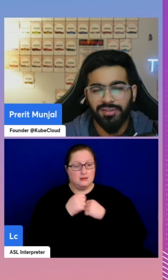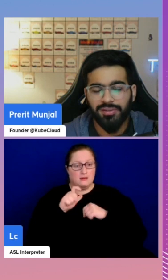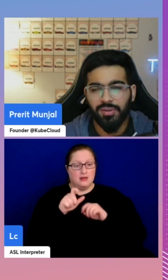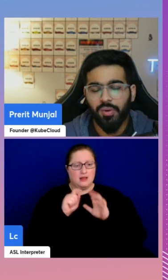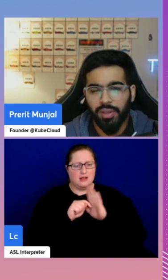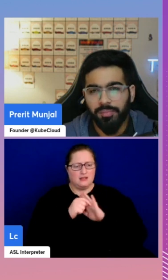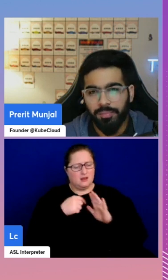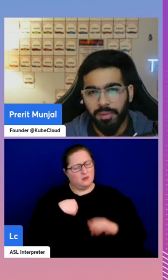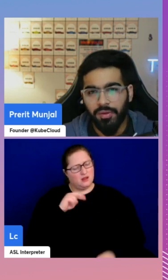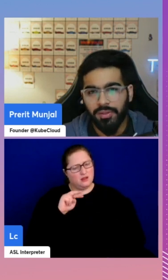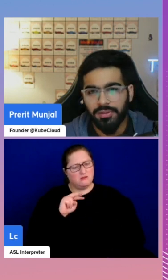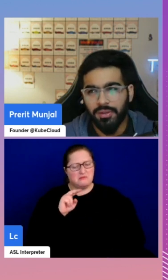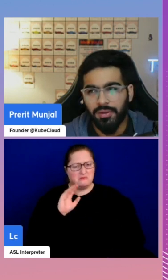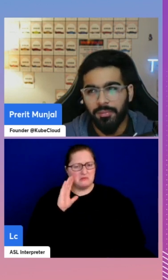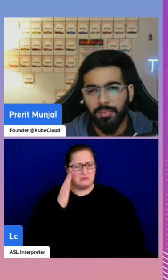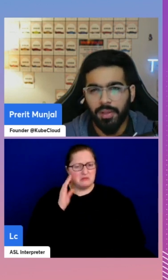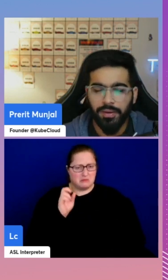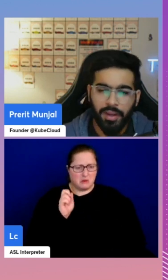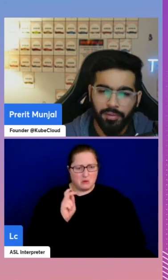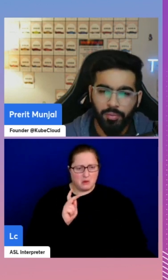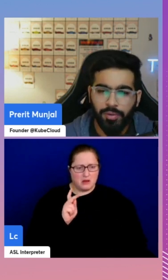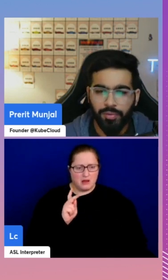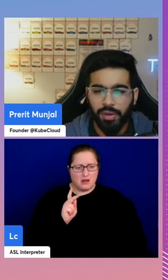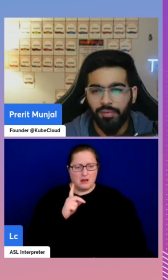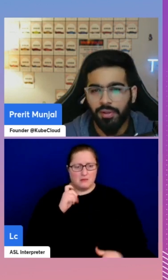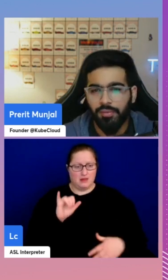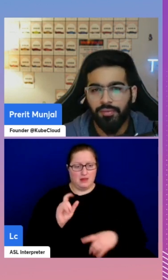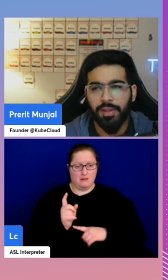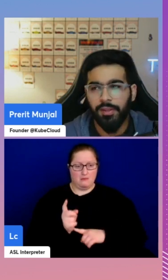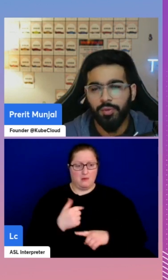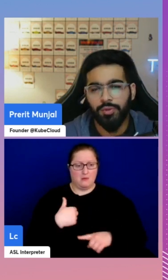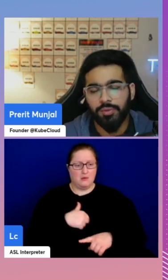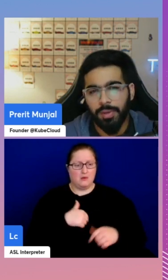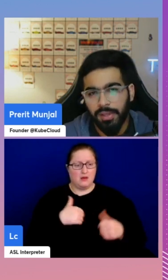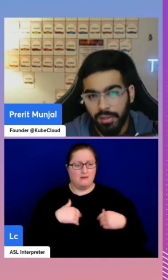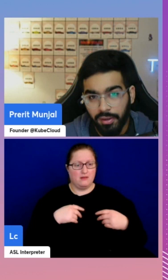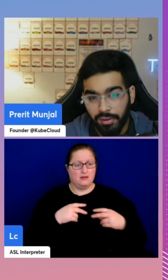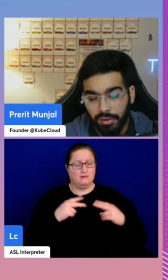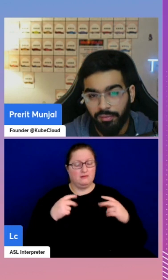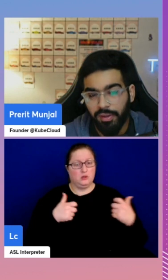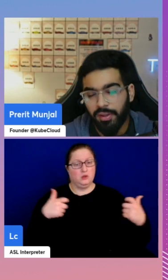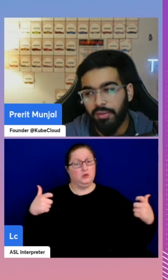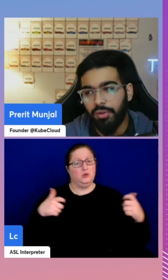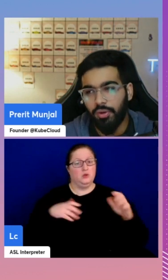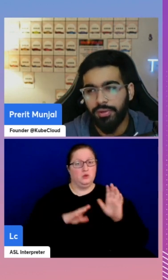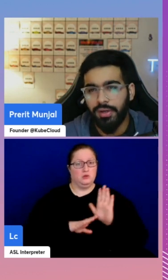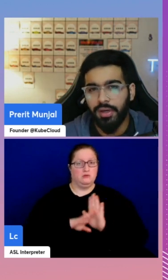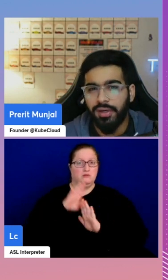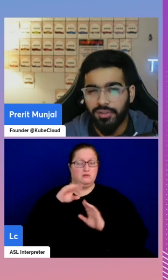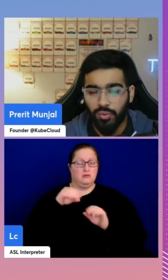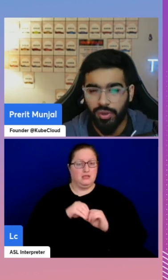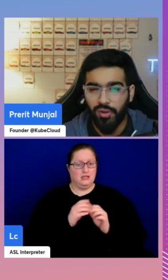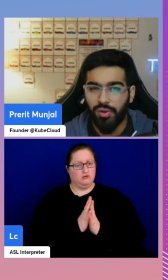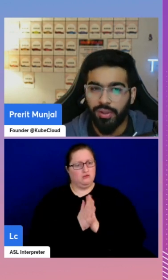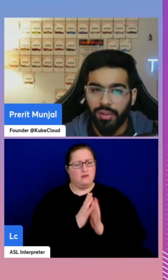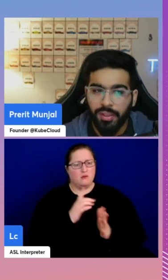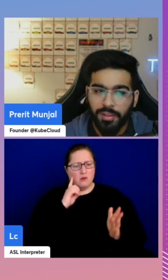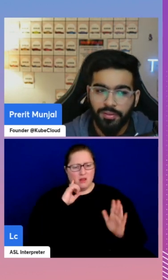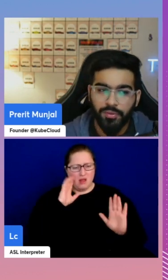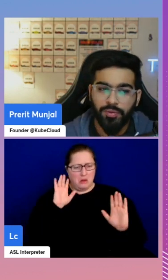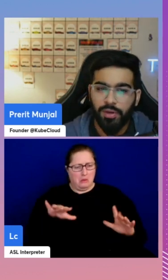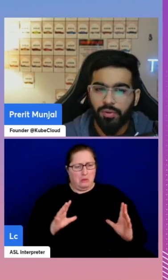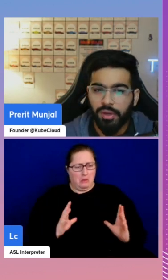thought that it's okay, because at that moment we were having very huge spike in our traffic, and we thought that it's totally